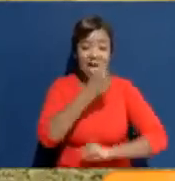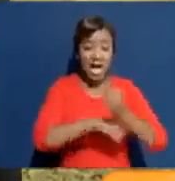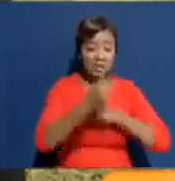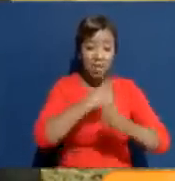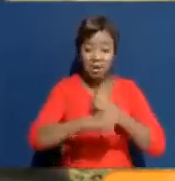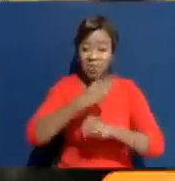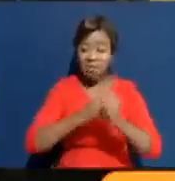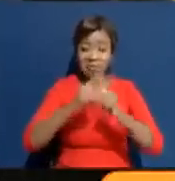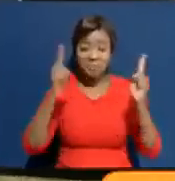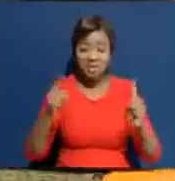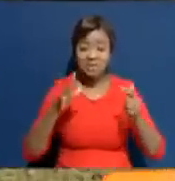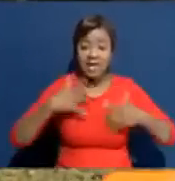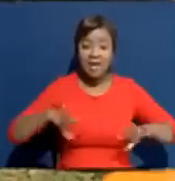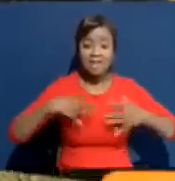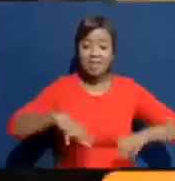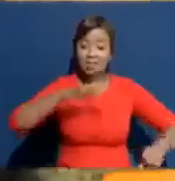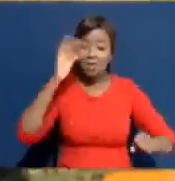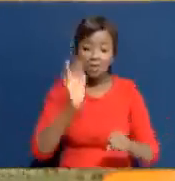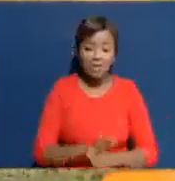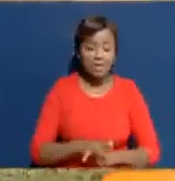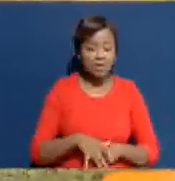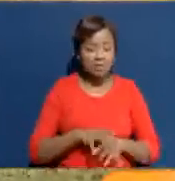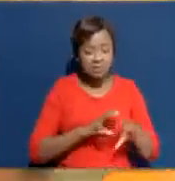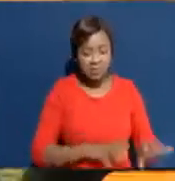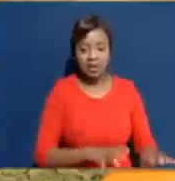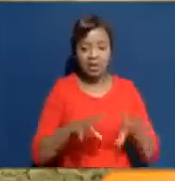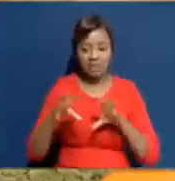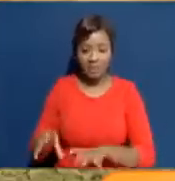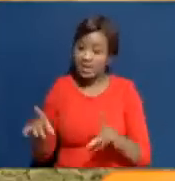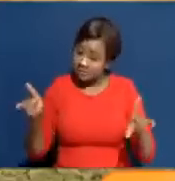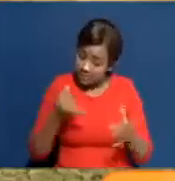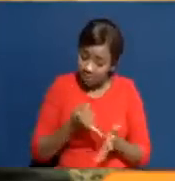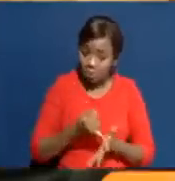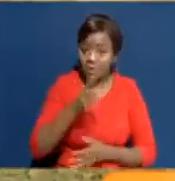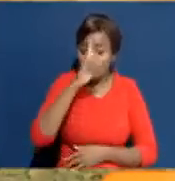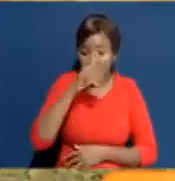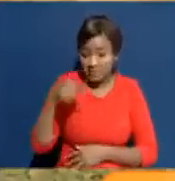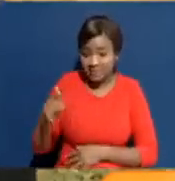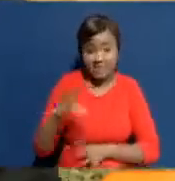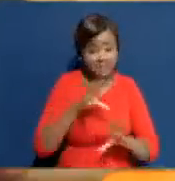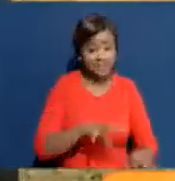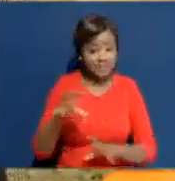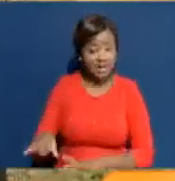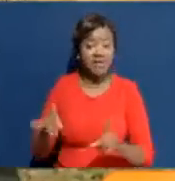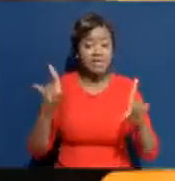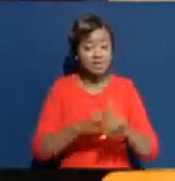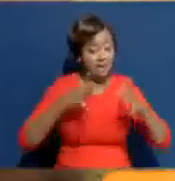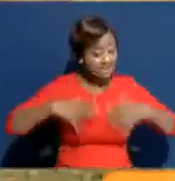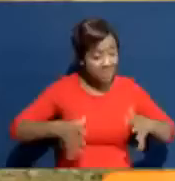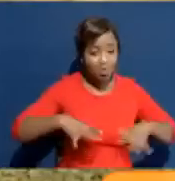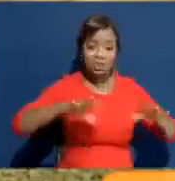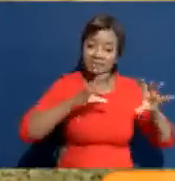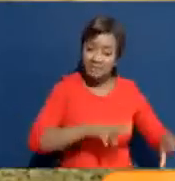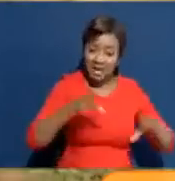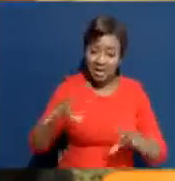saa hii, watu wengi wameumizwa. Hata maskari wamepata kuumia, hata raia wamepata